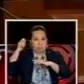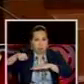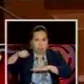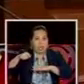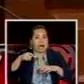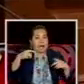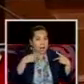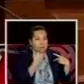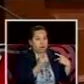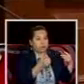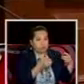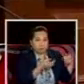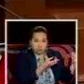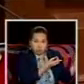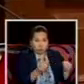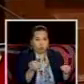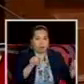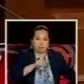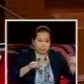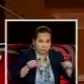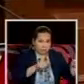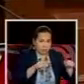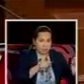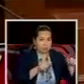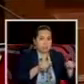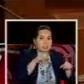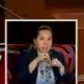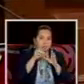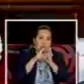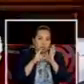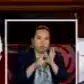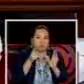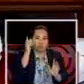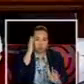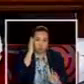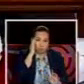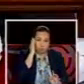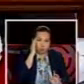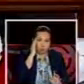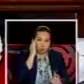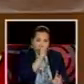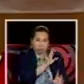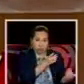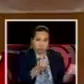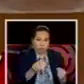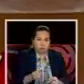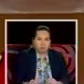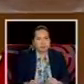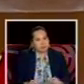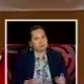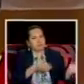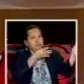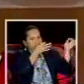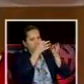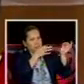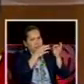measures involving the judiciary in Congress which you know? Leading, Your Honor, because he's